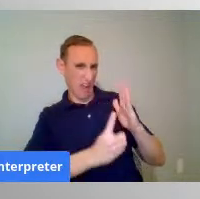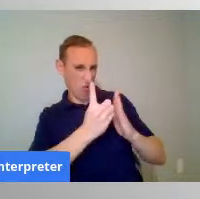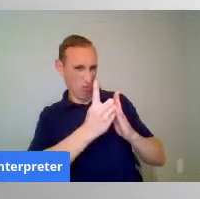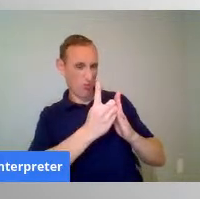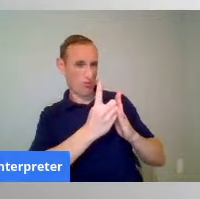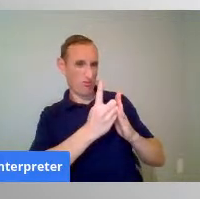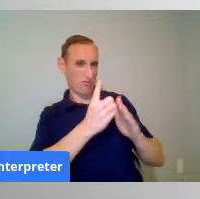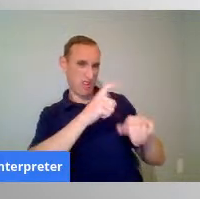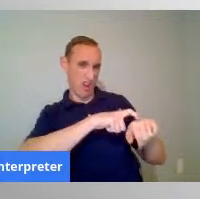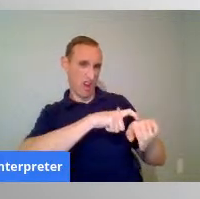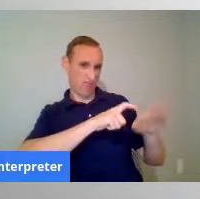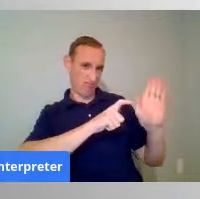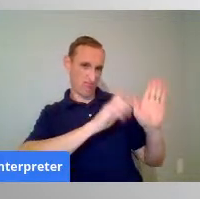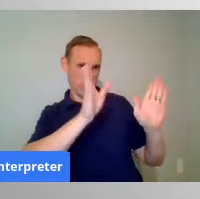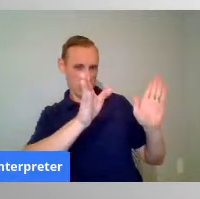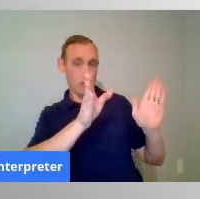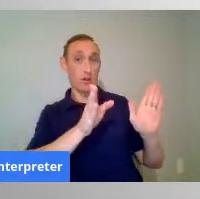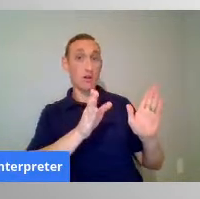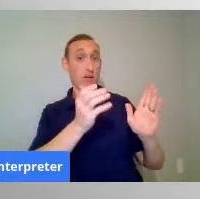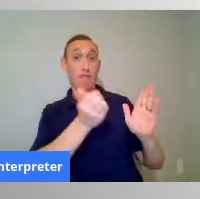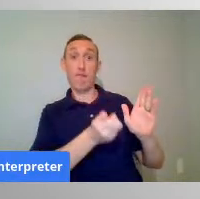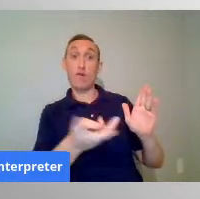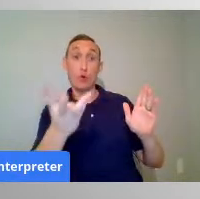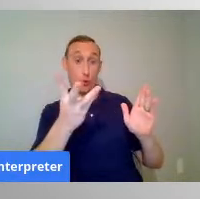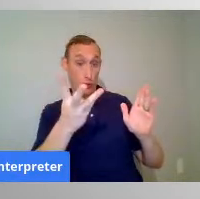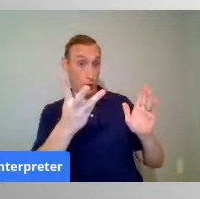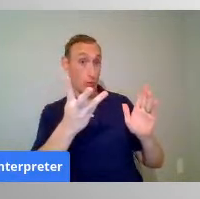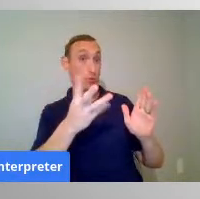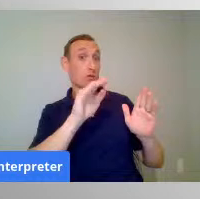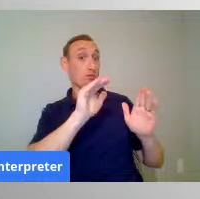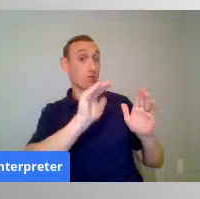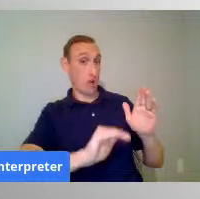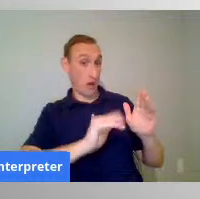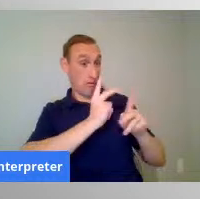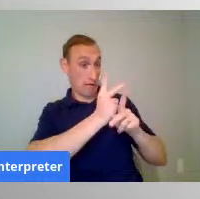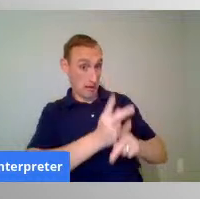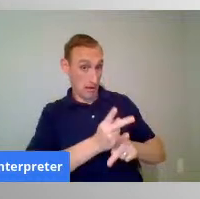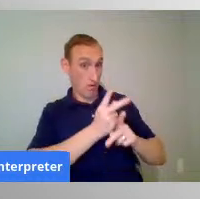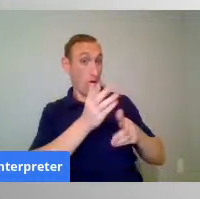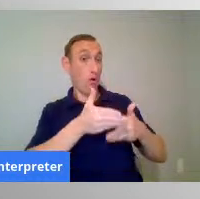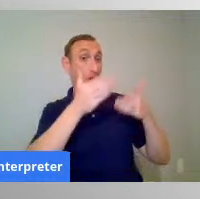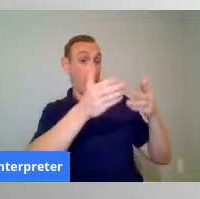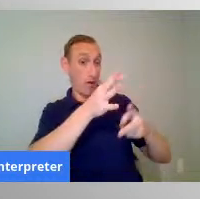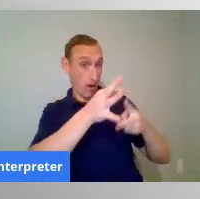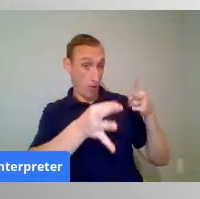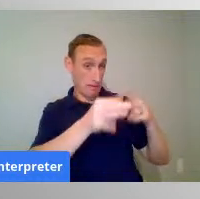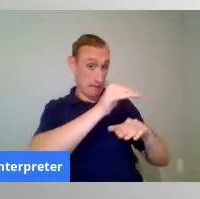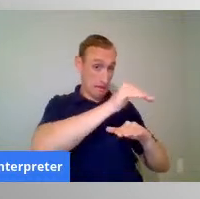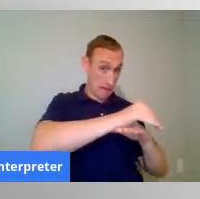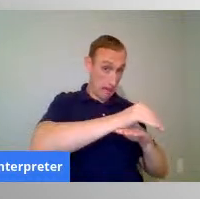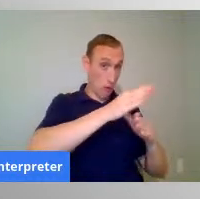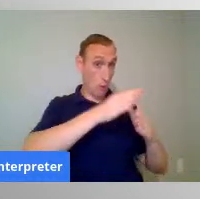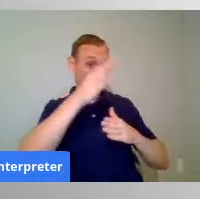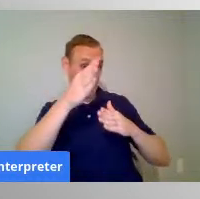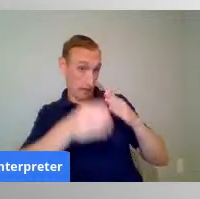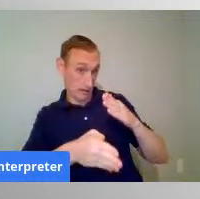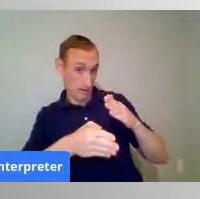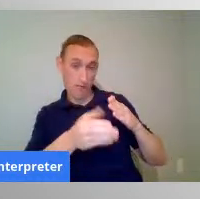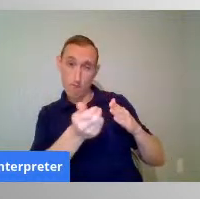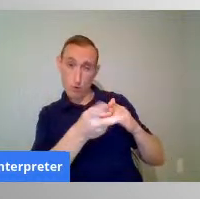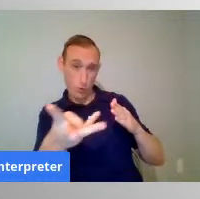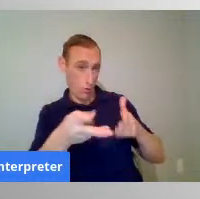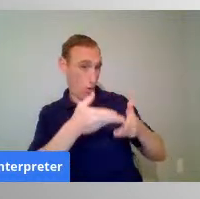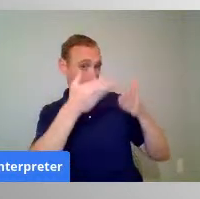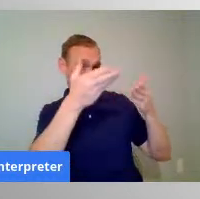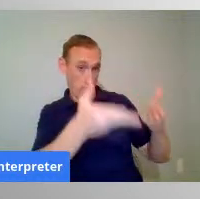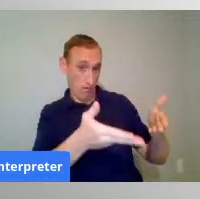childcare settings that offer options at night and on the weekends. Very few, regardless of who's providing the childcare. I